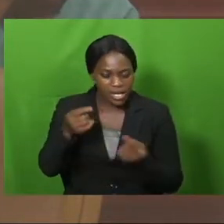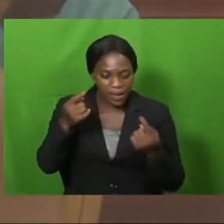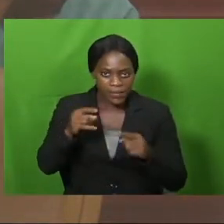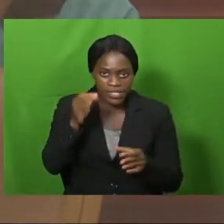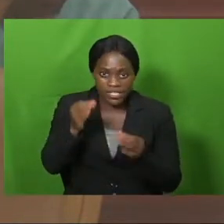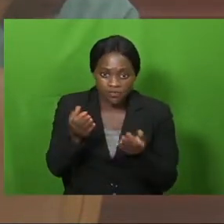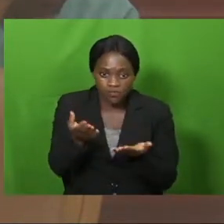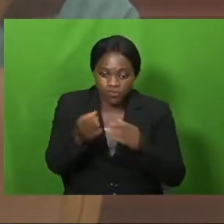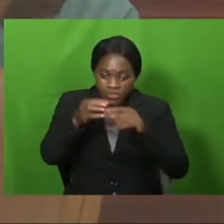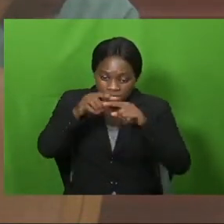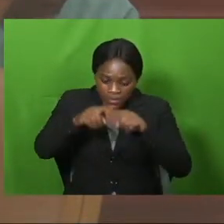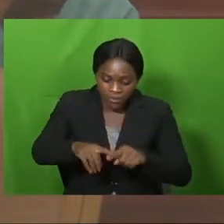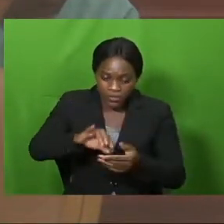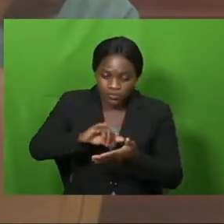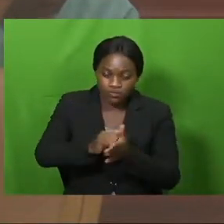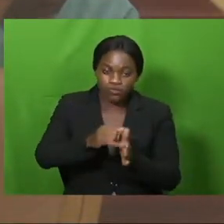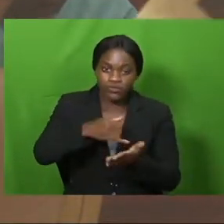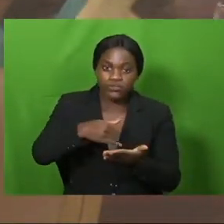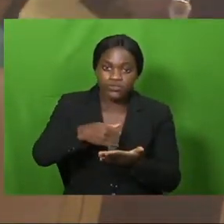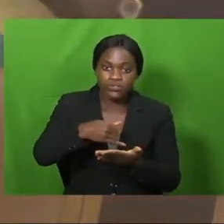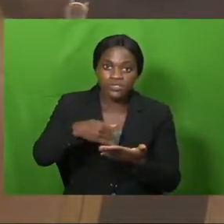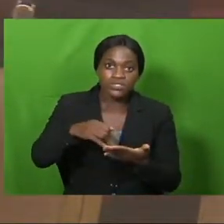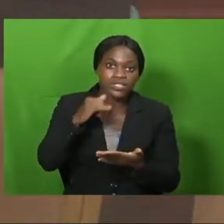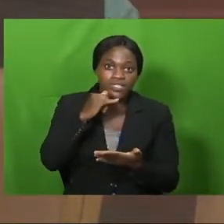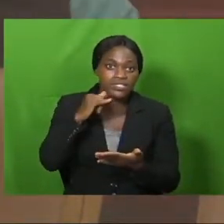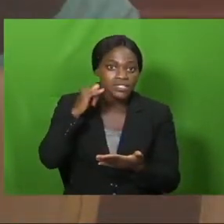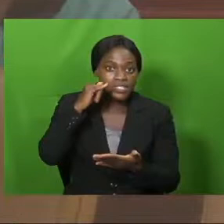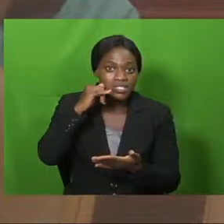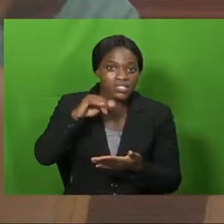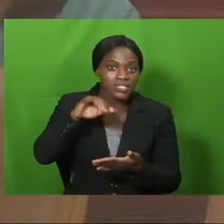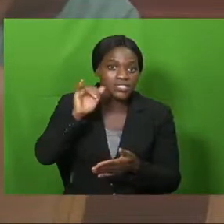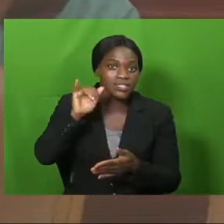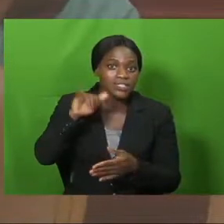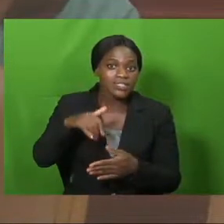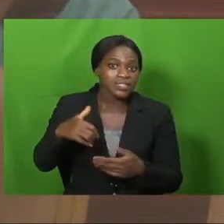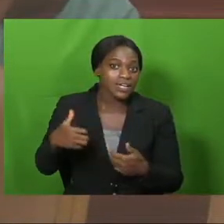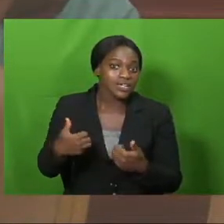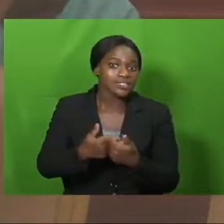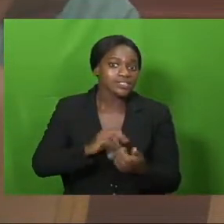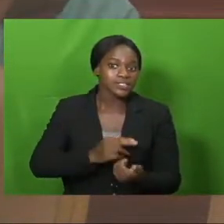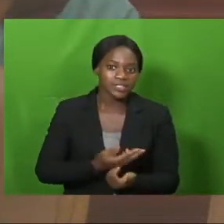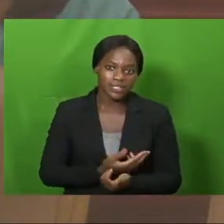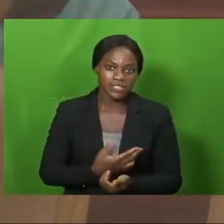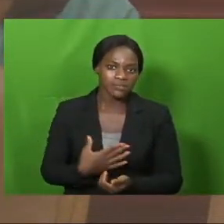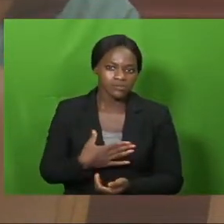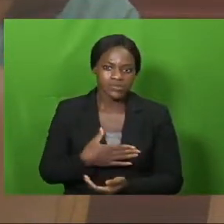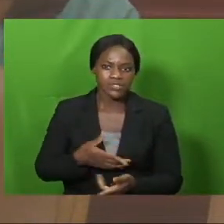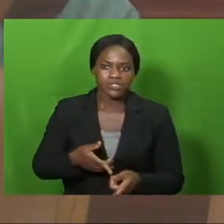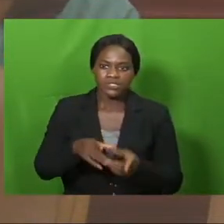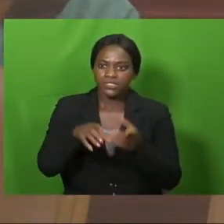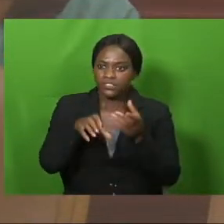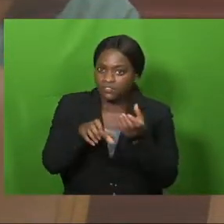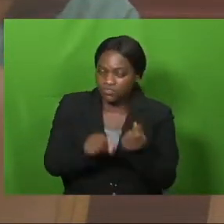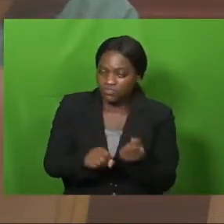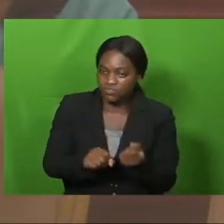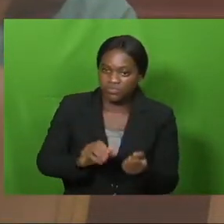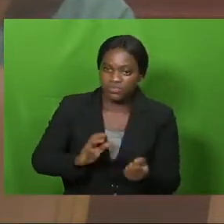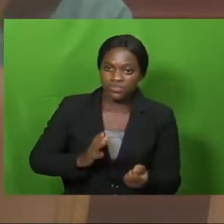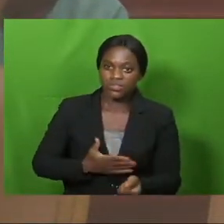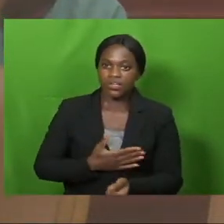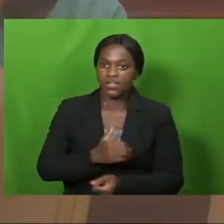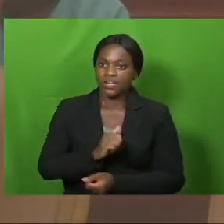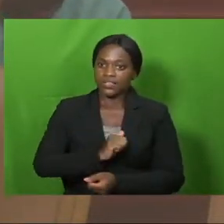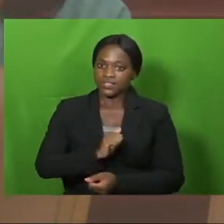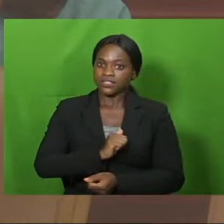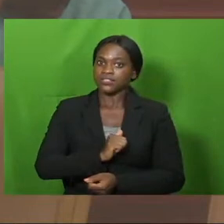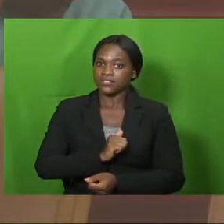on those who signed yesterday, that would be a challenge in dealing with all this. So let's just trust each other that if I say Mr. Speaker was here,